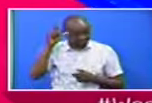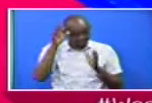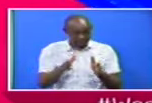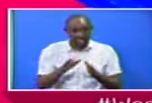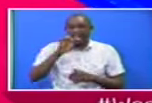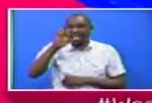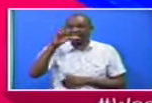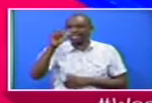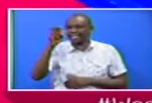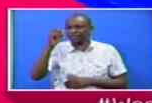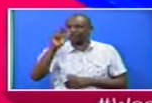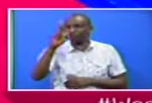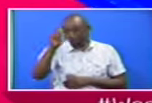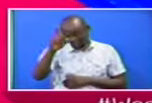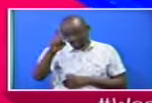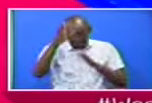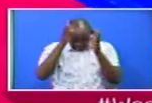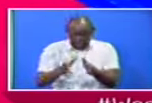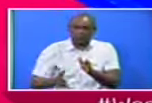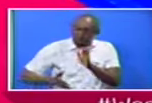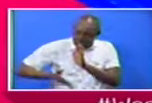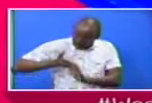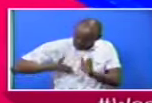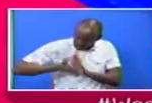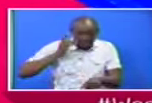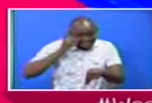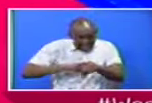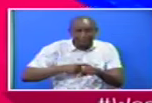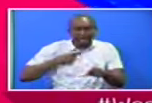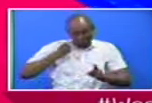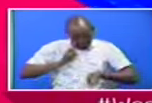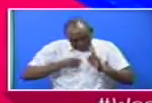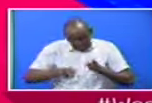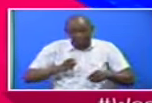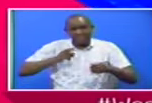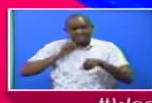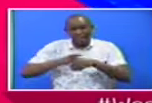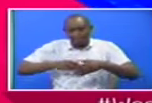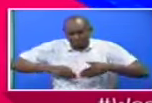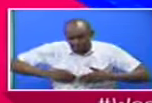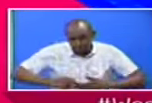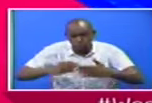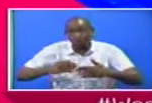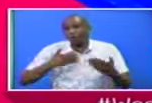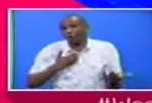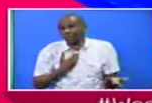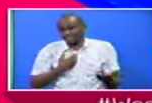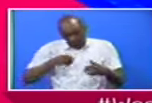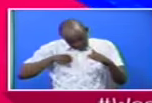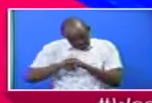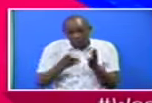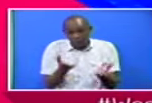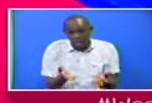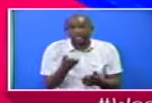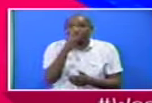Eliud Kipchoge ran the quickest recorded marathon crossing the line on the Monza Formula One track